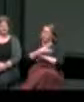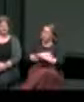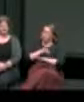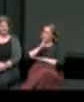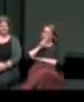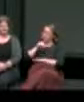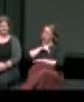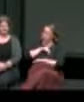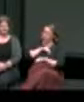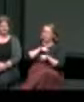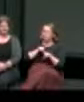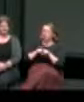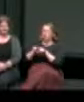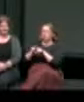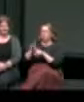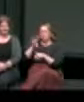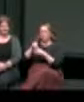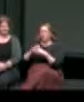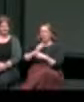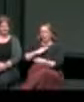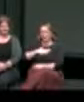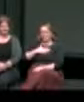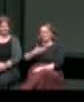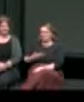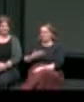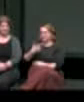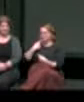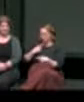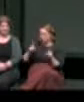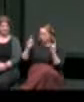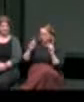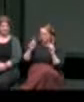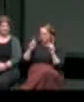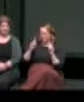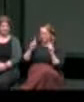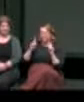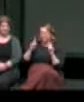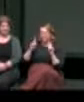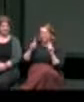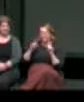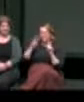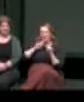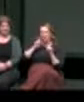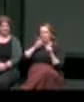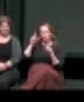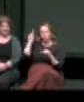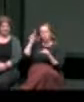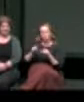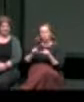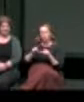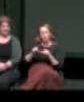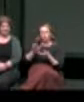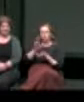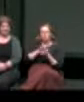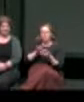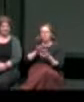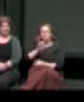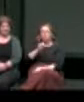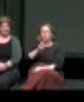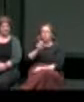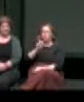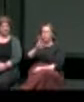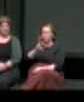part of our consent decree in Akron. And the purpose of our consent decree is to reduce combined sewer overflows to our